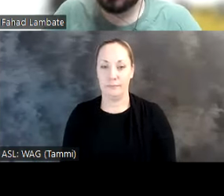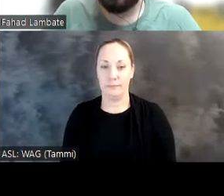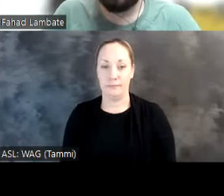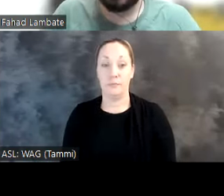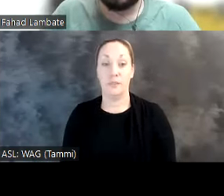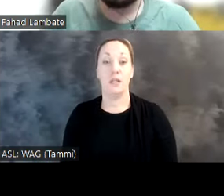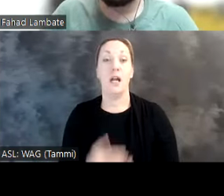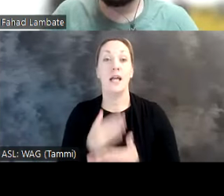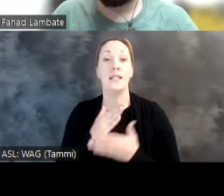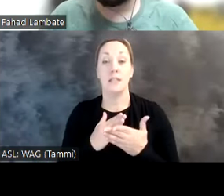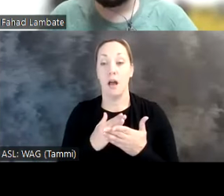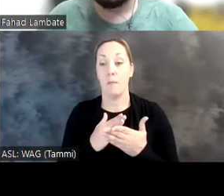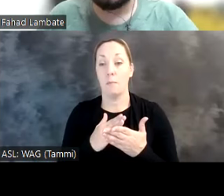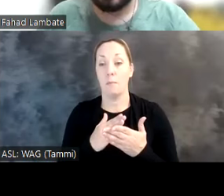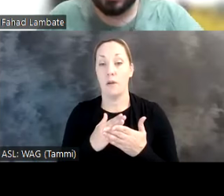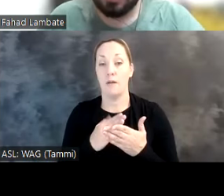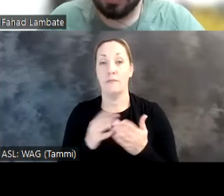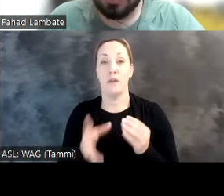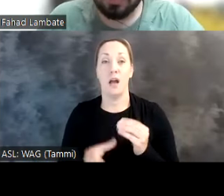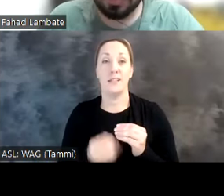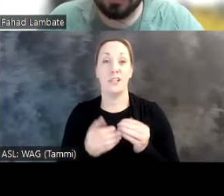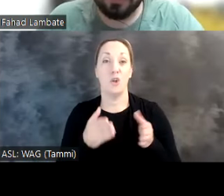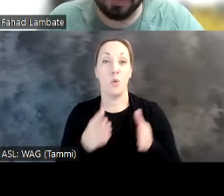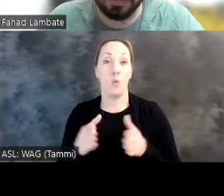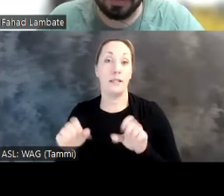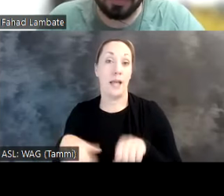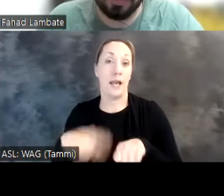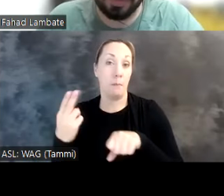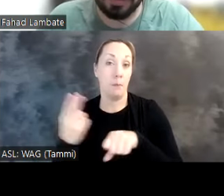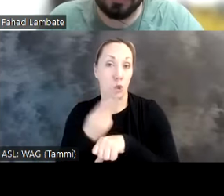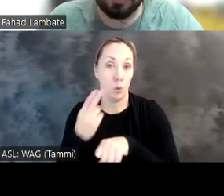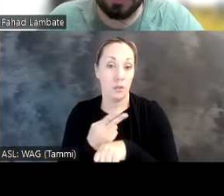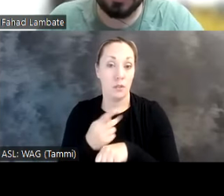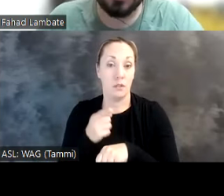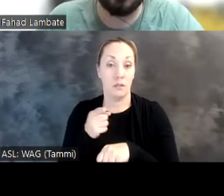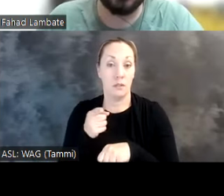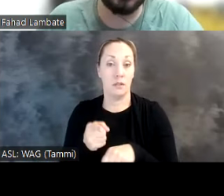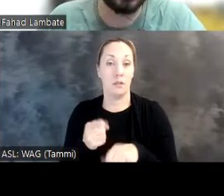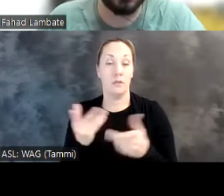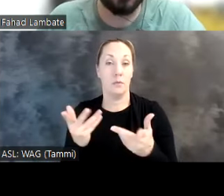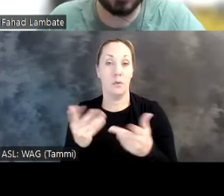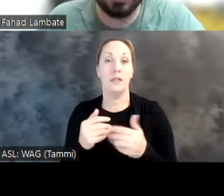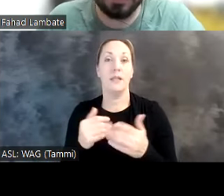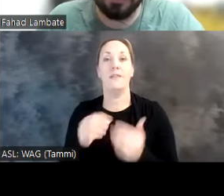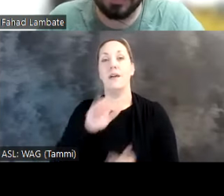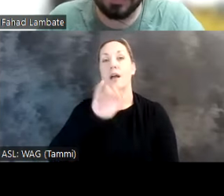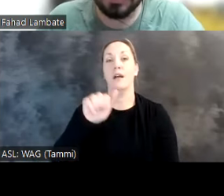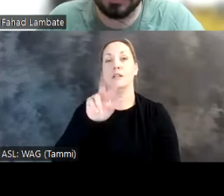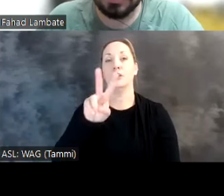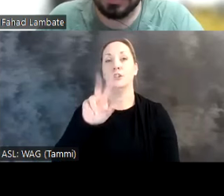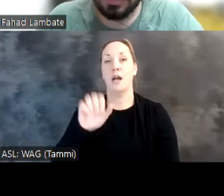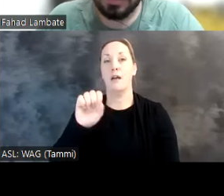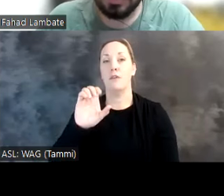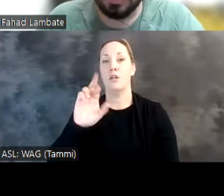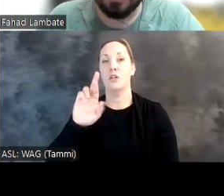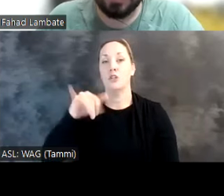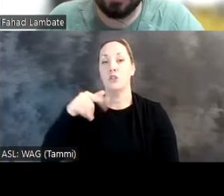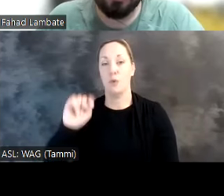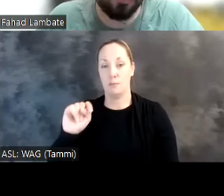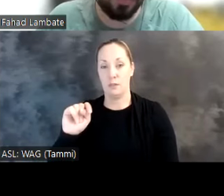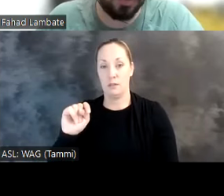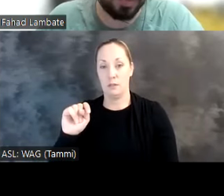So some of the additional ways that can be used over here would be even the JavaScript event listeners